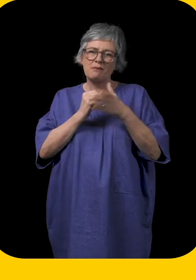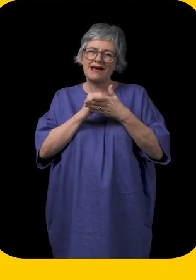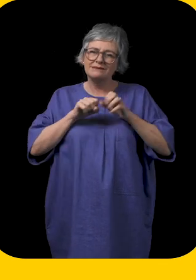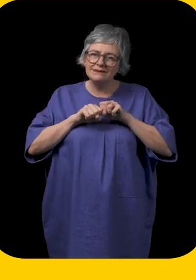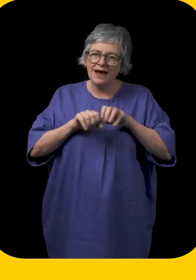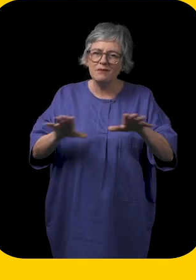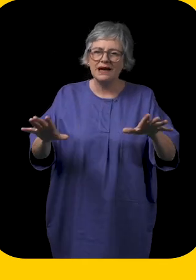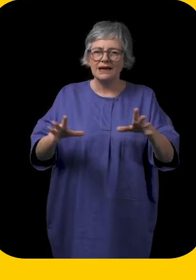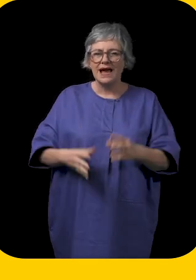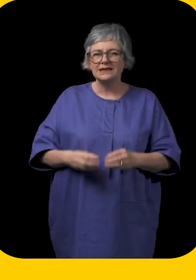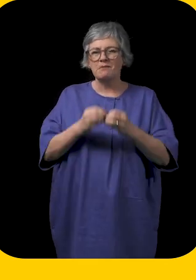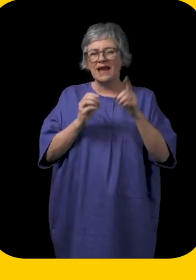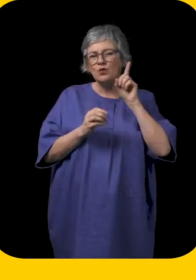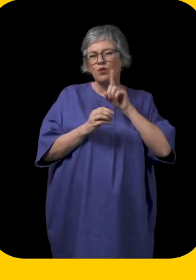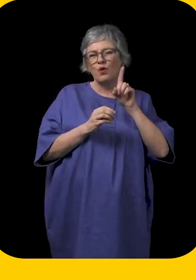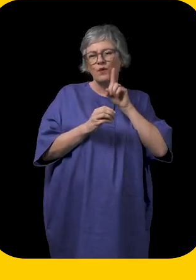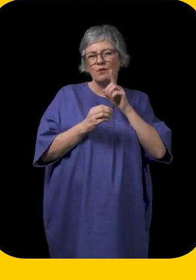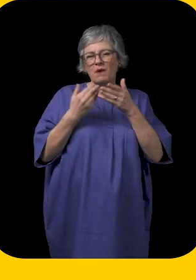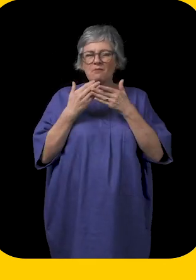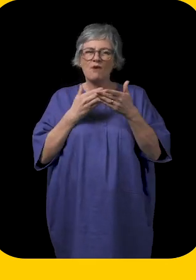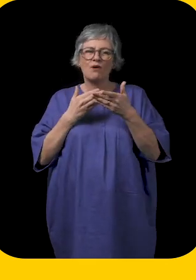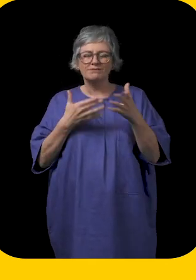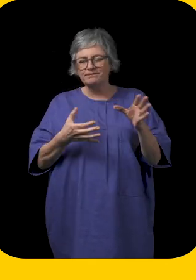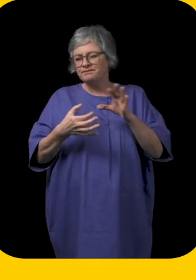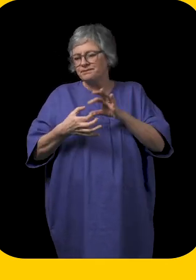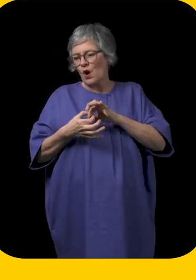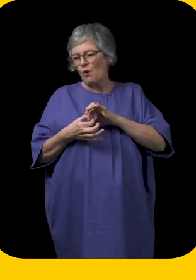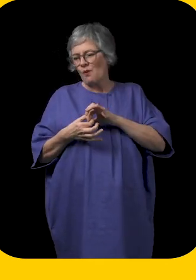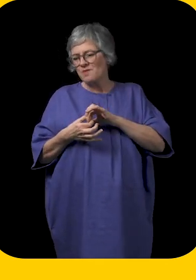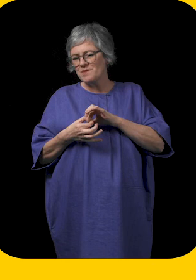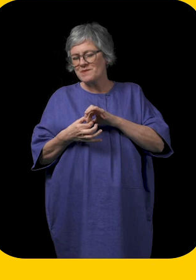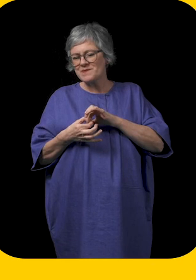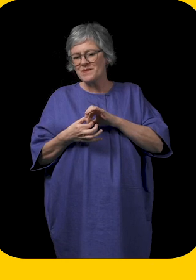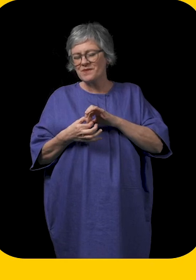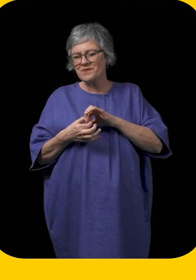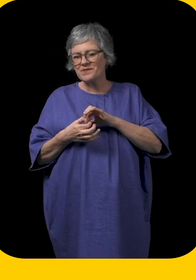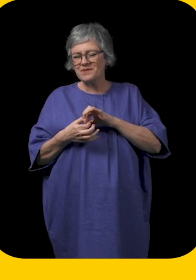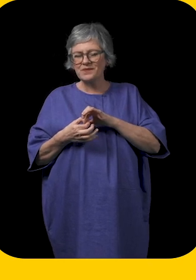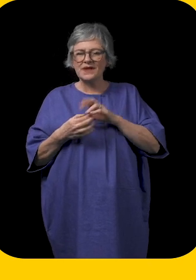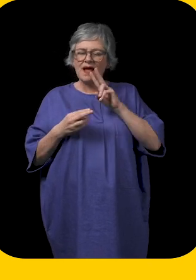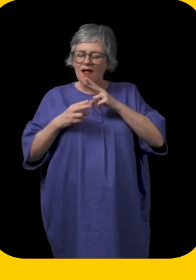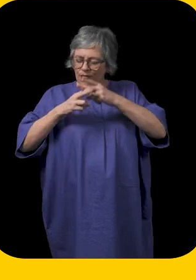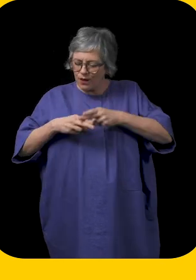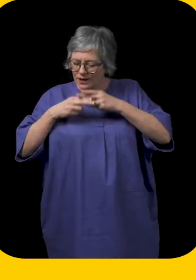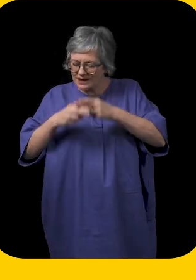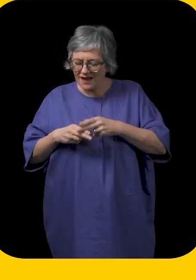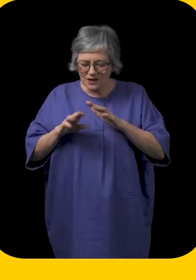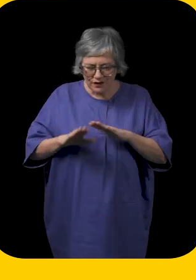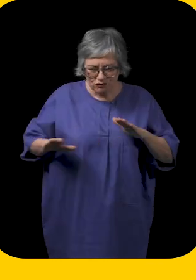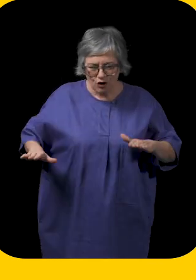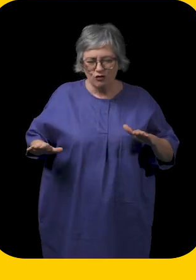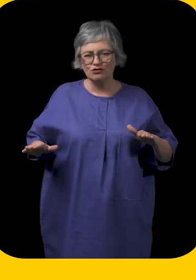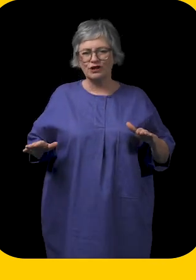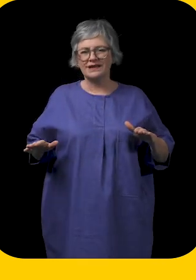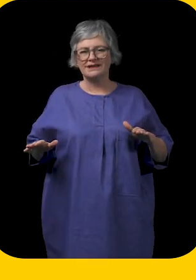I'm interested in how people are saying that the pandemic has made women like more at home and more